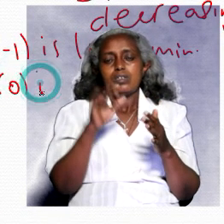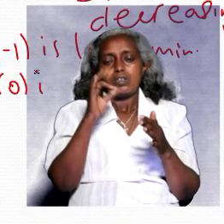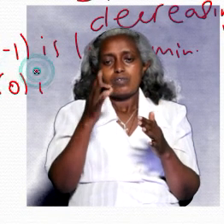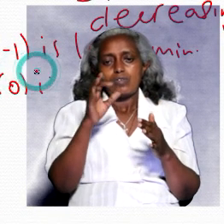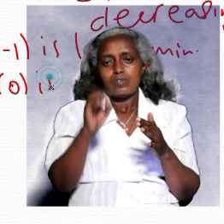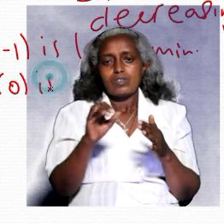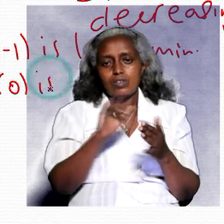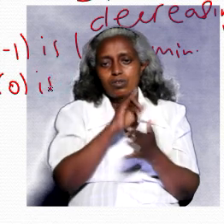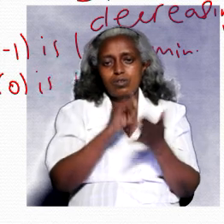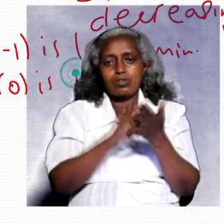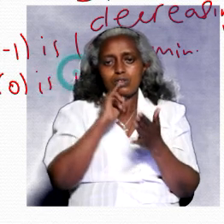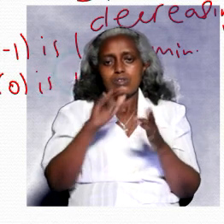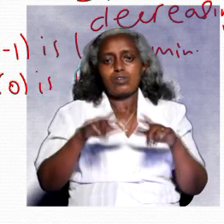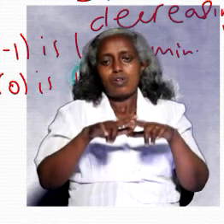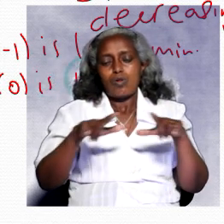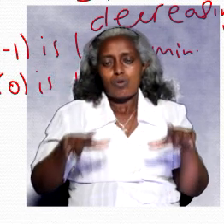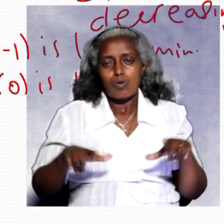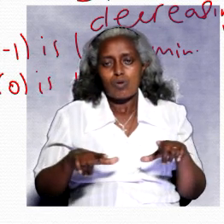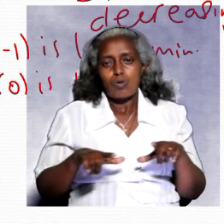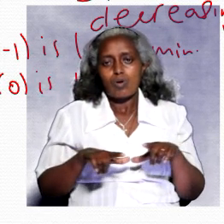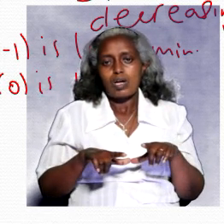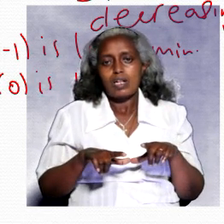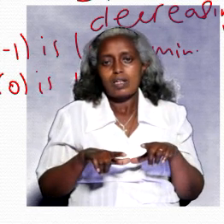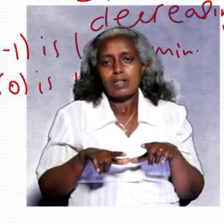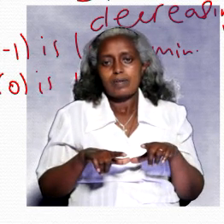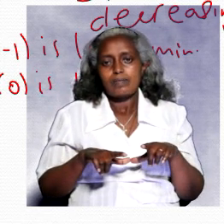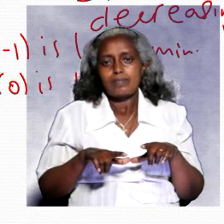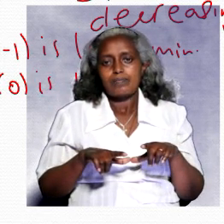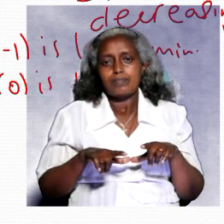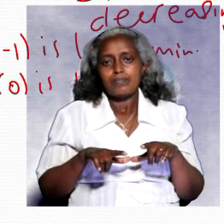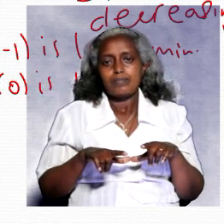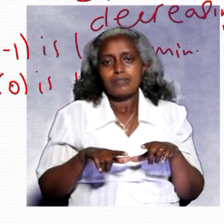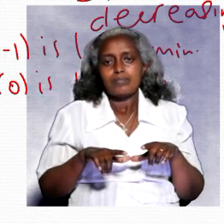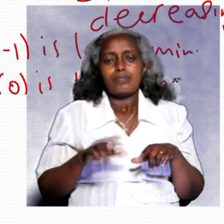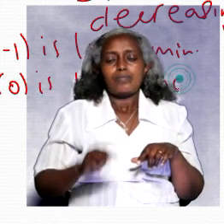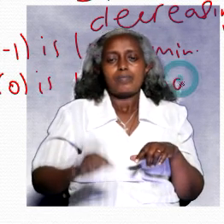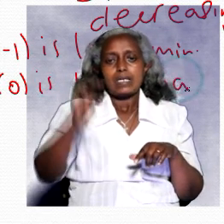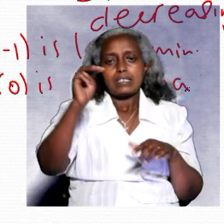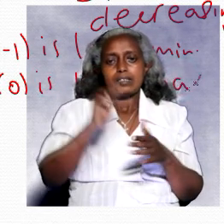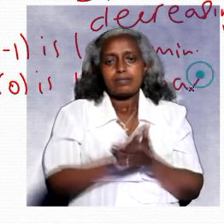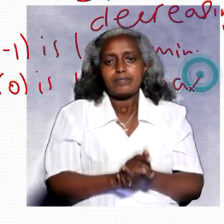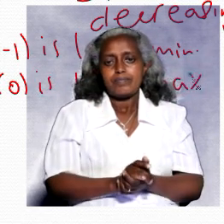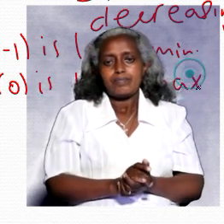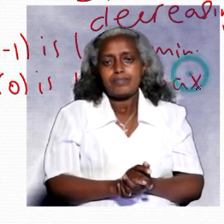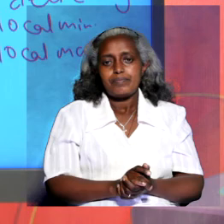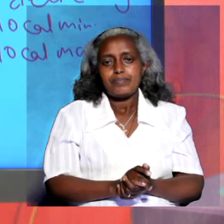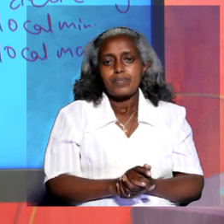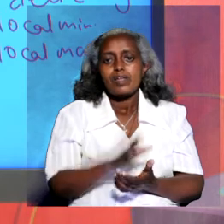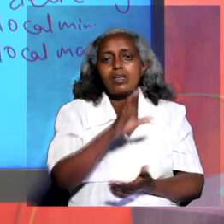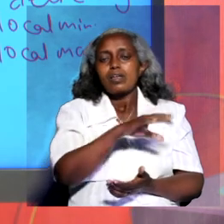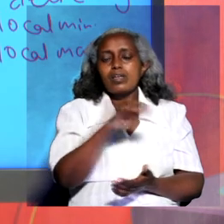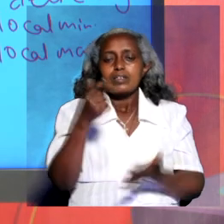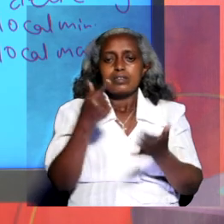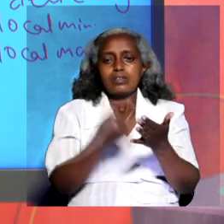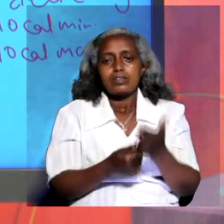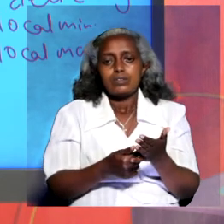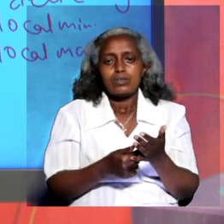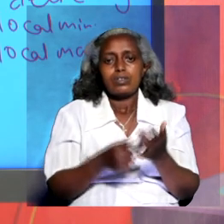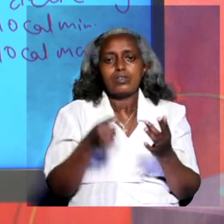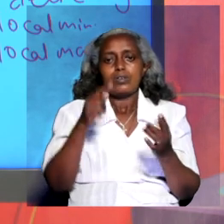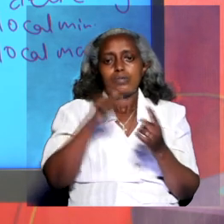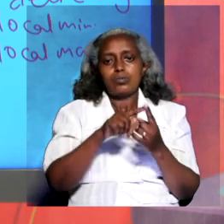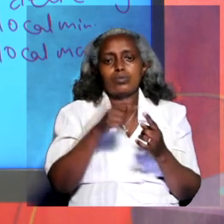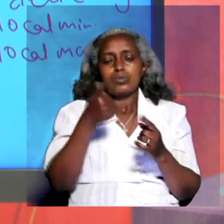it is local. It's local max. And this one at 2,